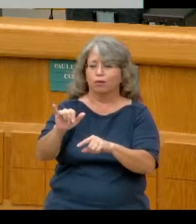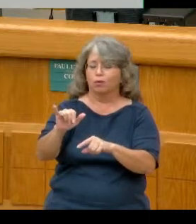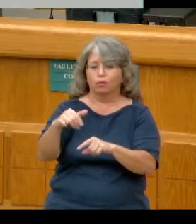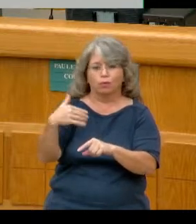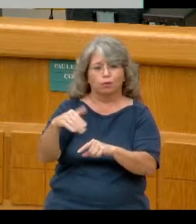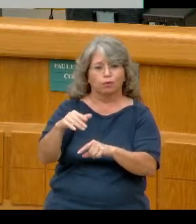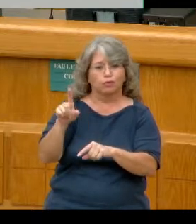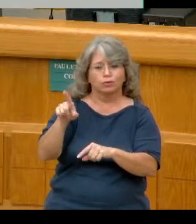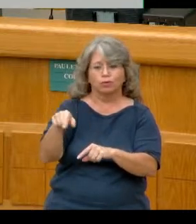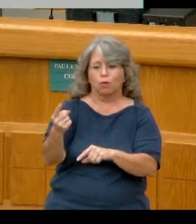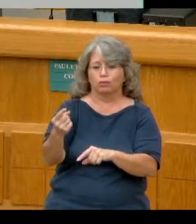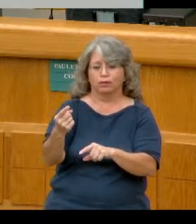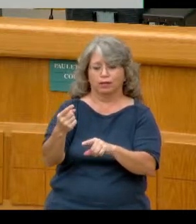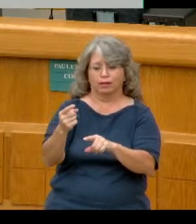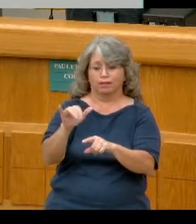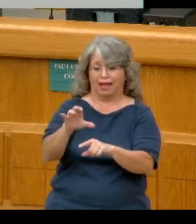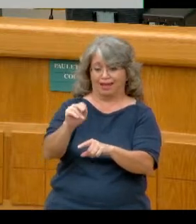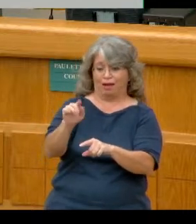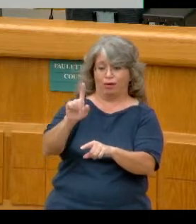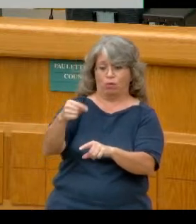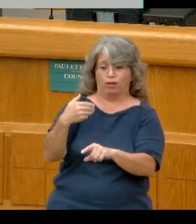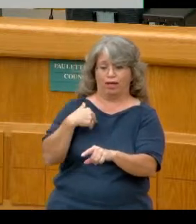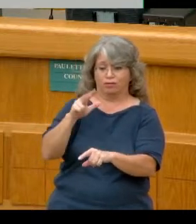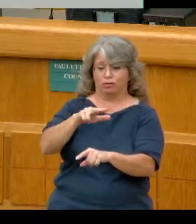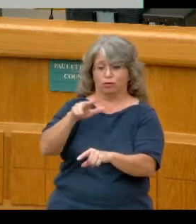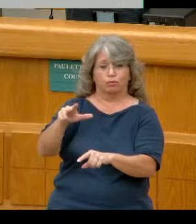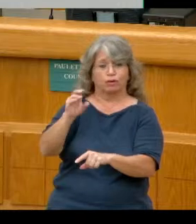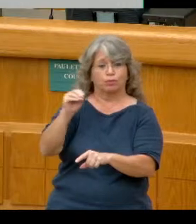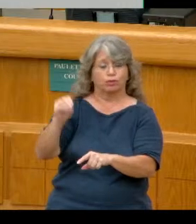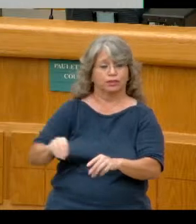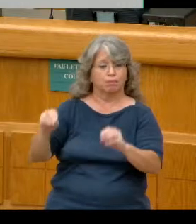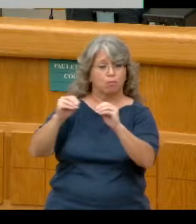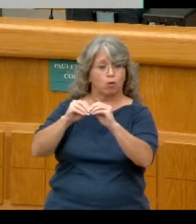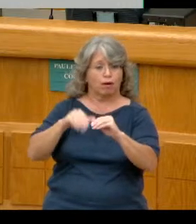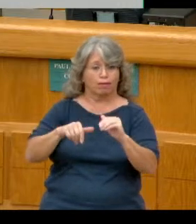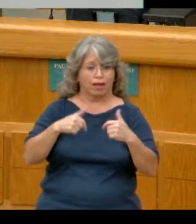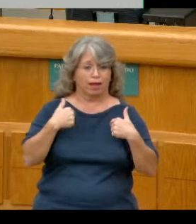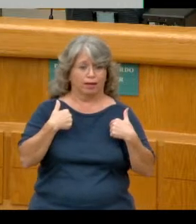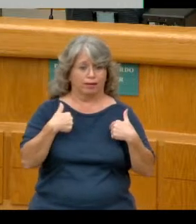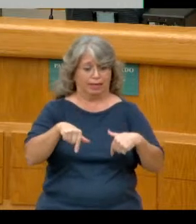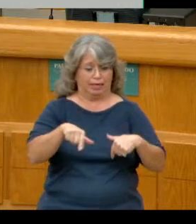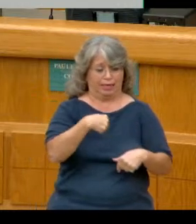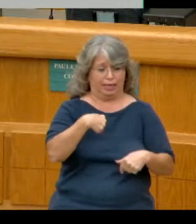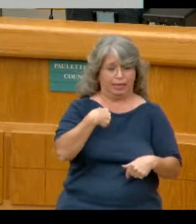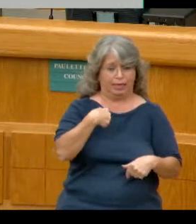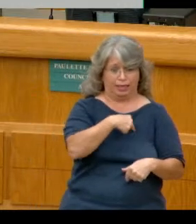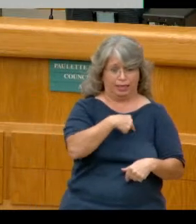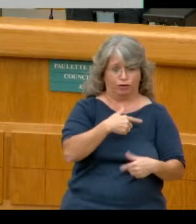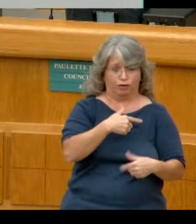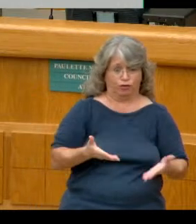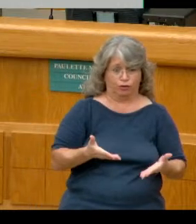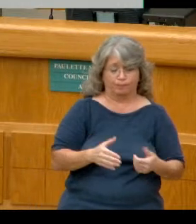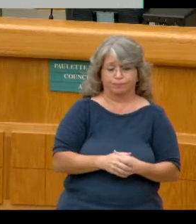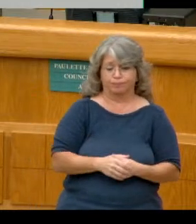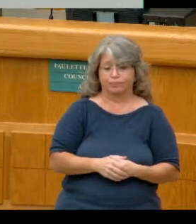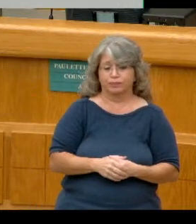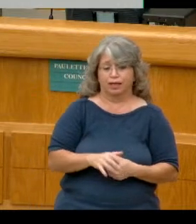more people in El Paso County than here. So that would be like 2,200 new cases here if